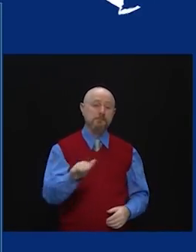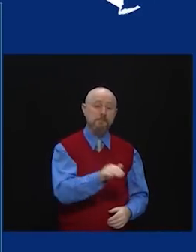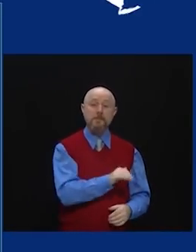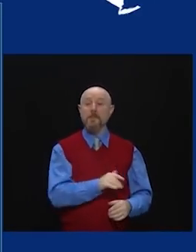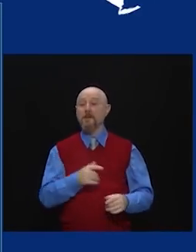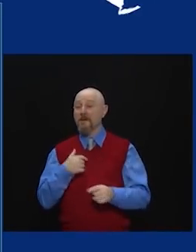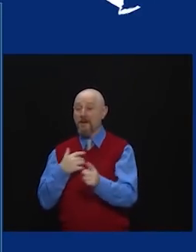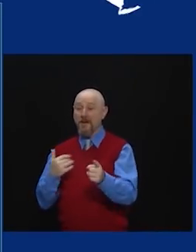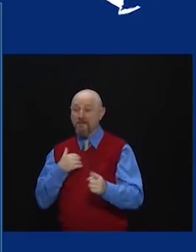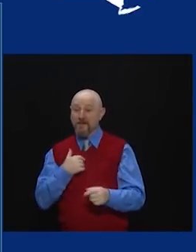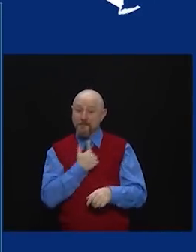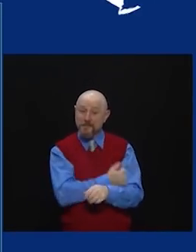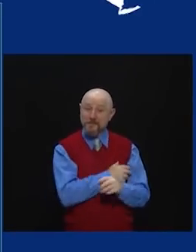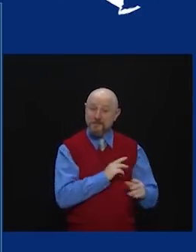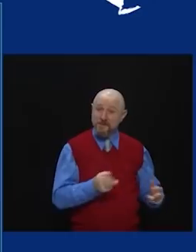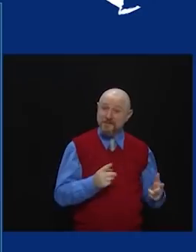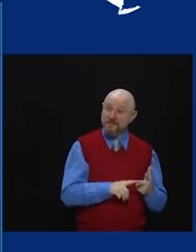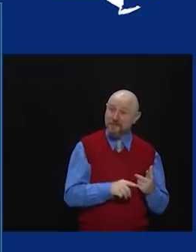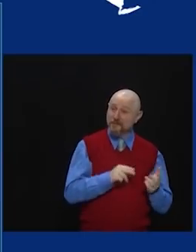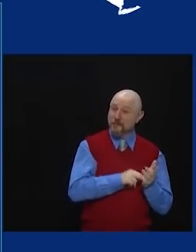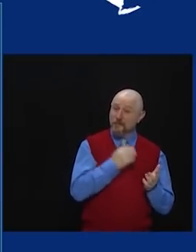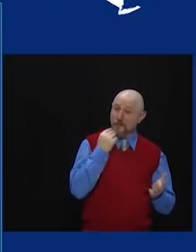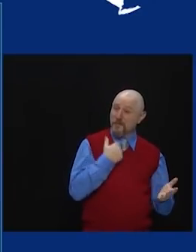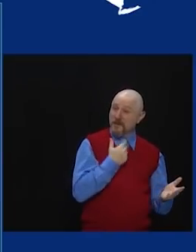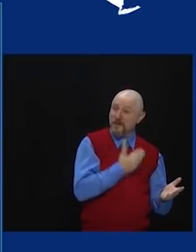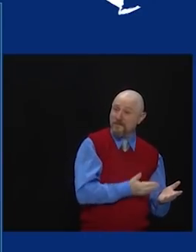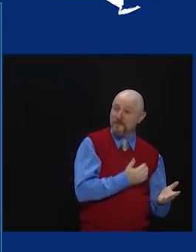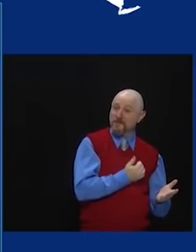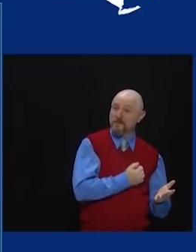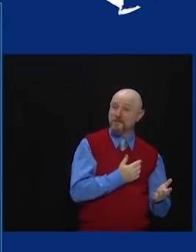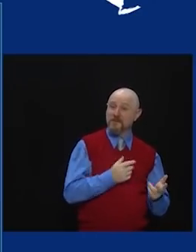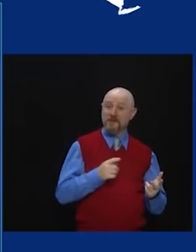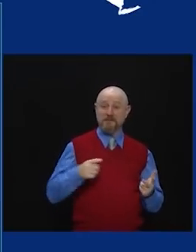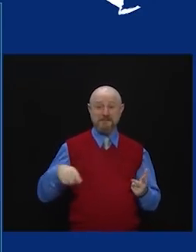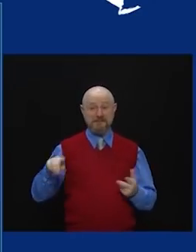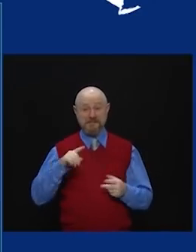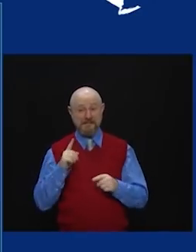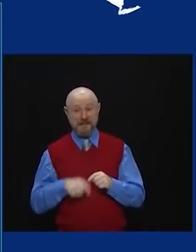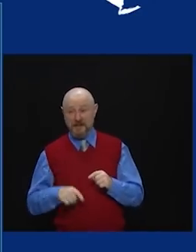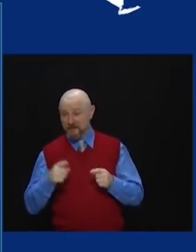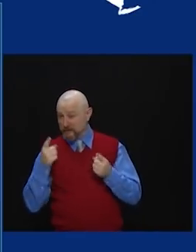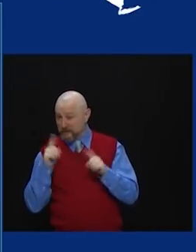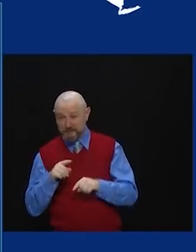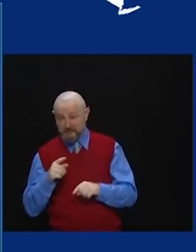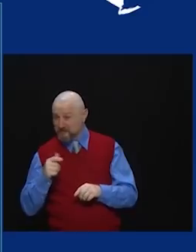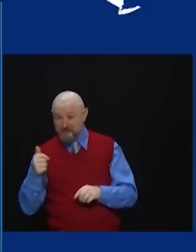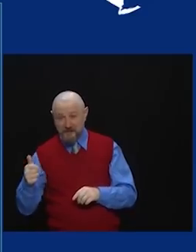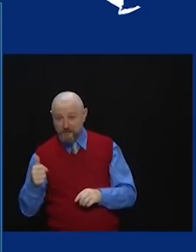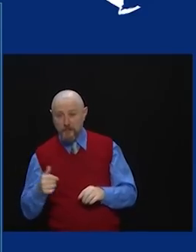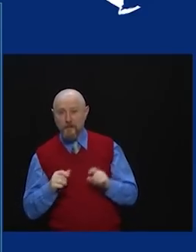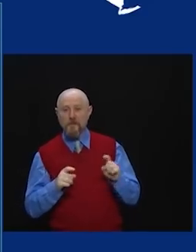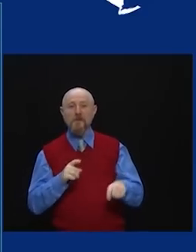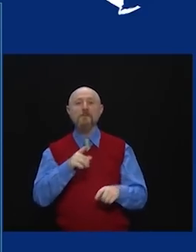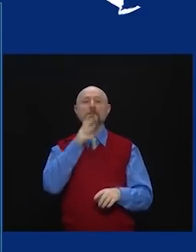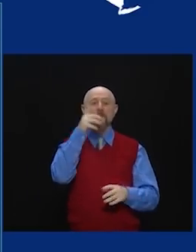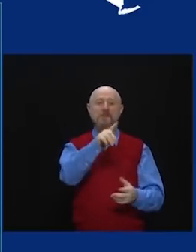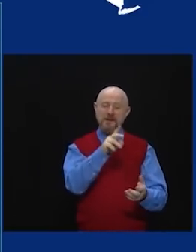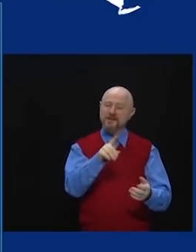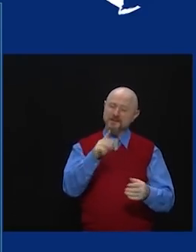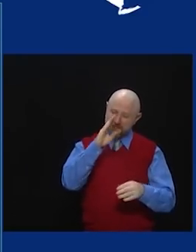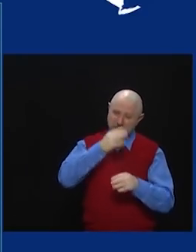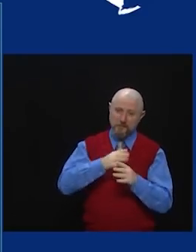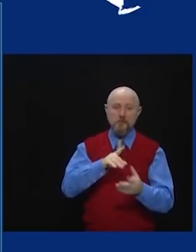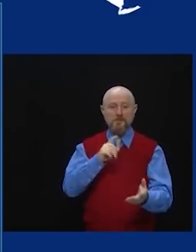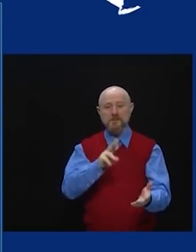slip if they're not able to agree themselves that they can be vaccinated. If you do not do that, they are highly